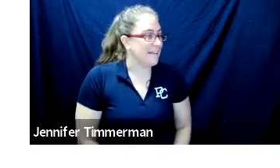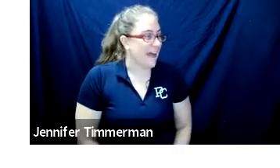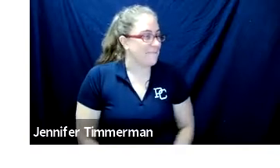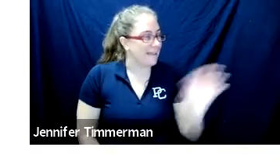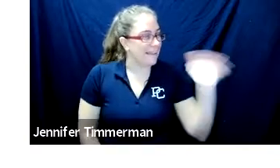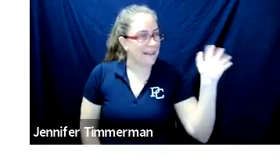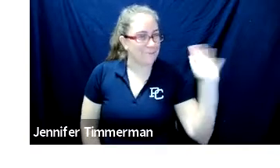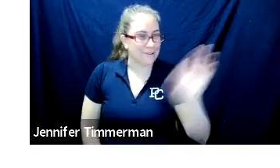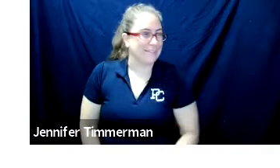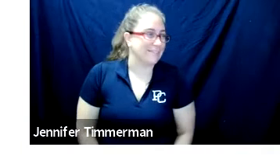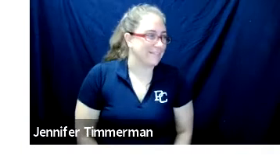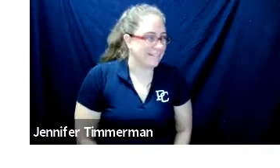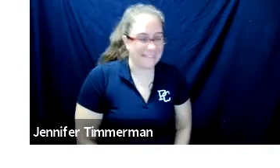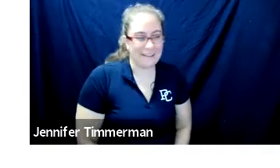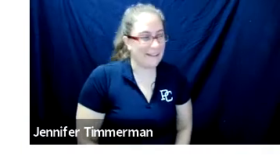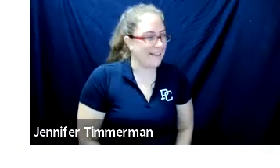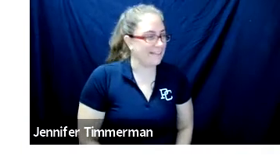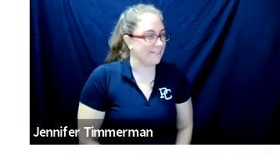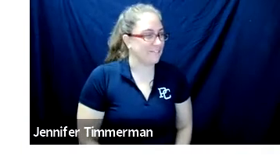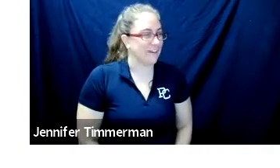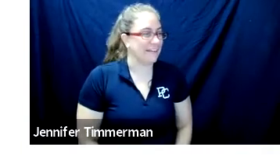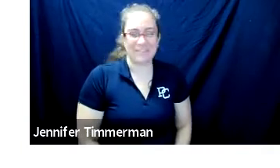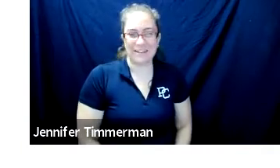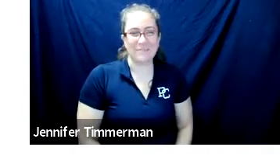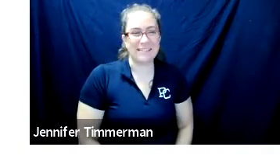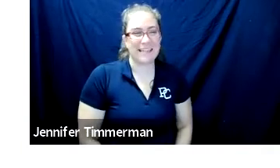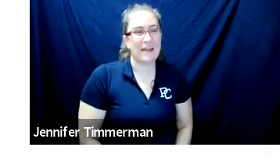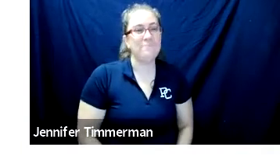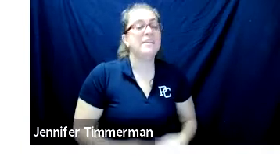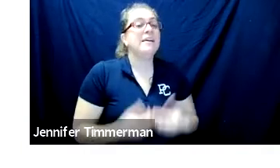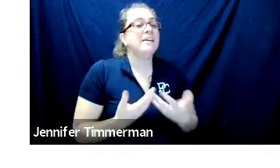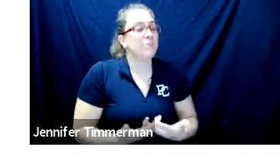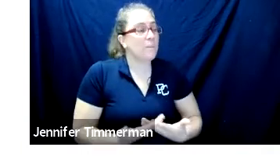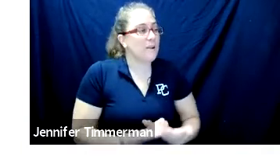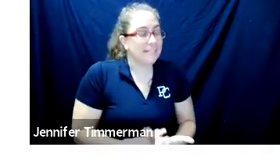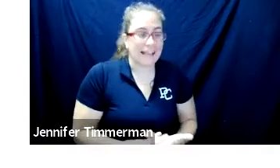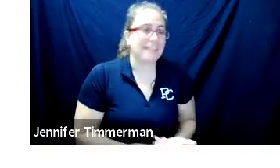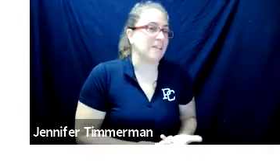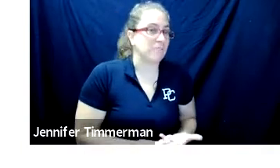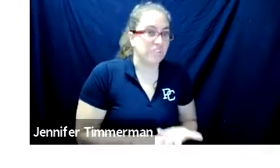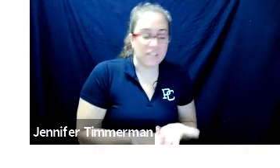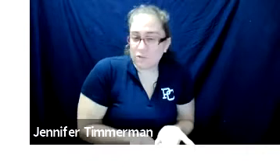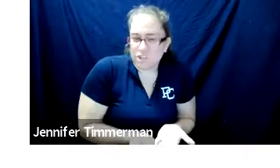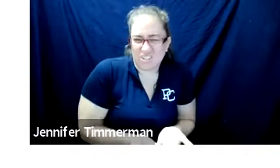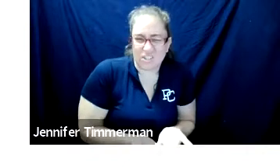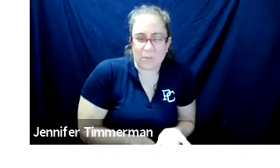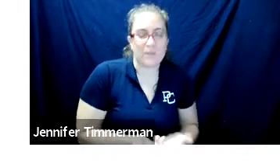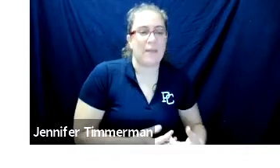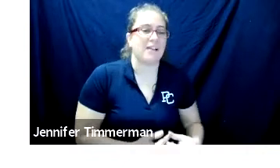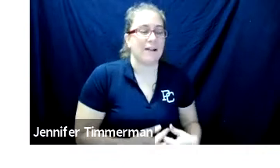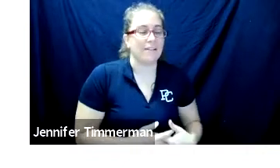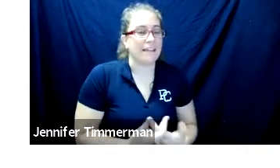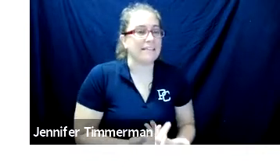Awesome. Hi, Peggy and hi, Bruce. It's so good to see you guys. I know you're trying to get your cameras set up. So American Sign Language, to give you just a little